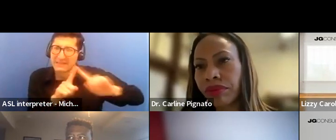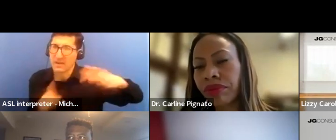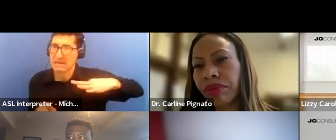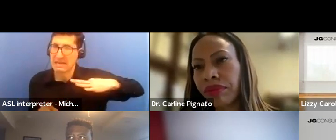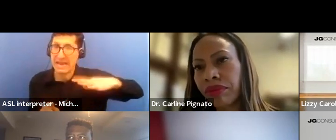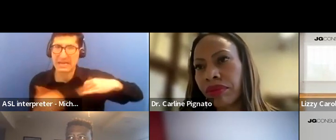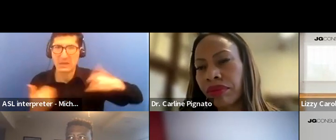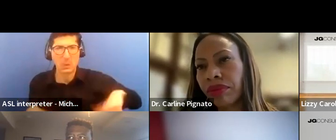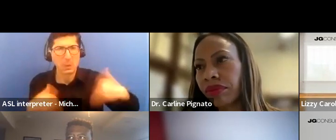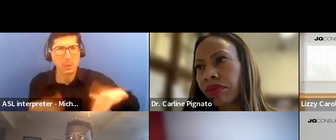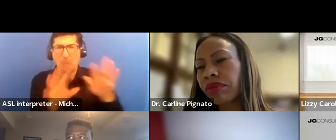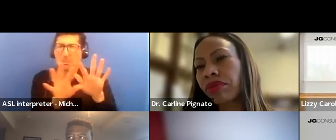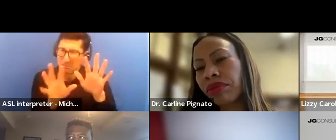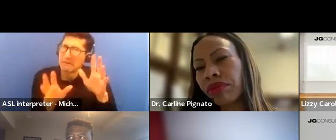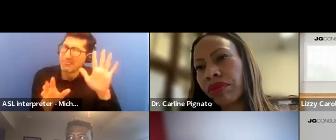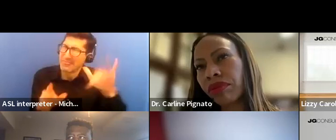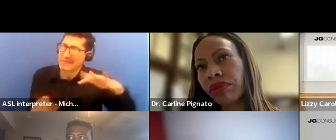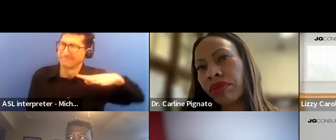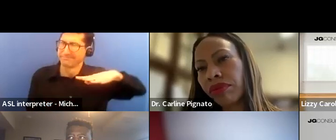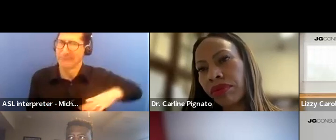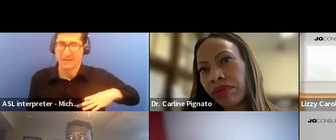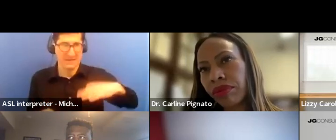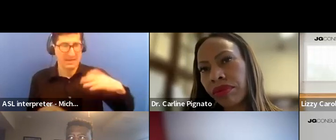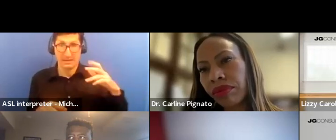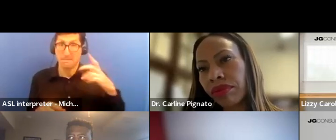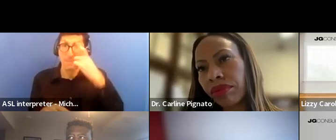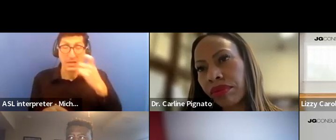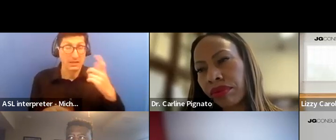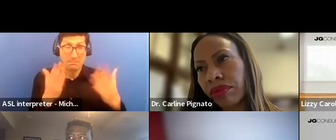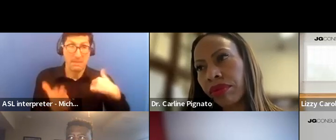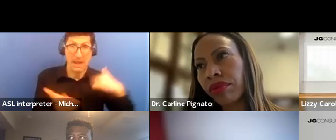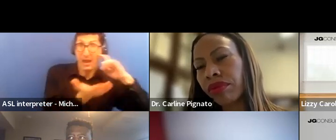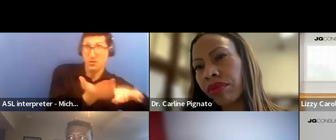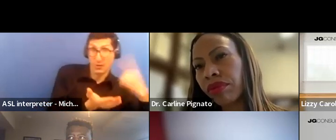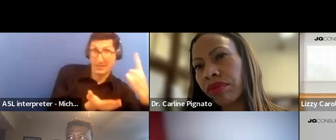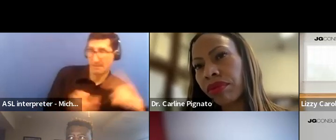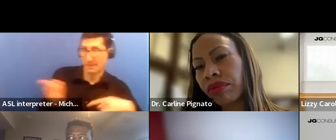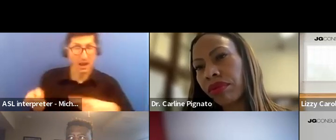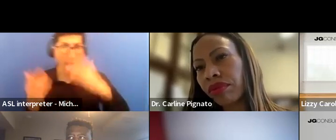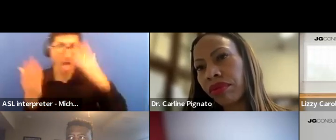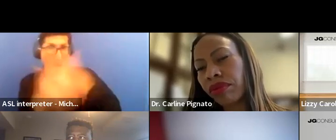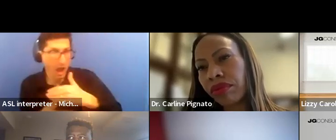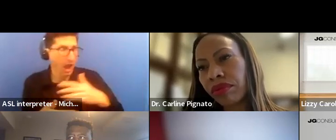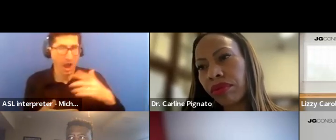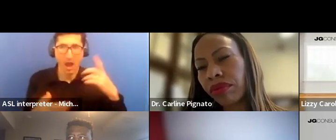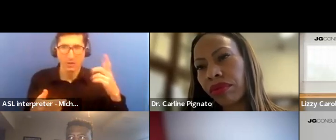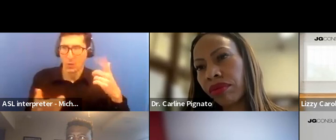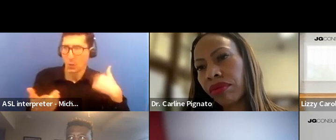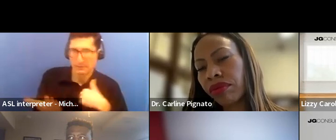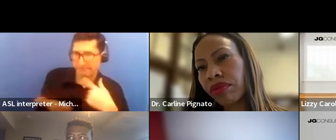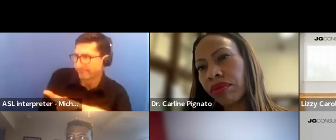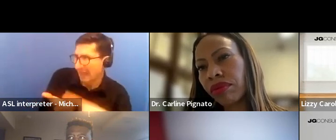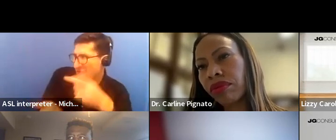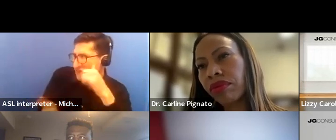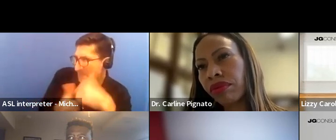invaluable when you're in that room and talking, and someone's going to see something that you're not. And someone's going to bring out, but what about this viewpoint? What about that viewpoint?